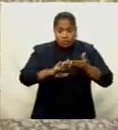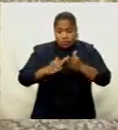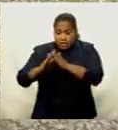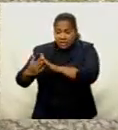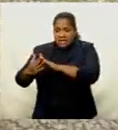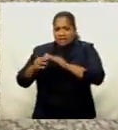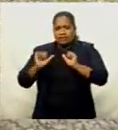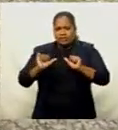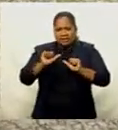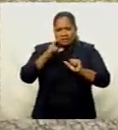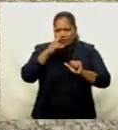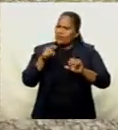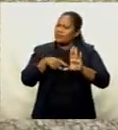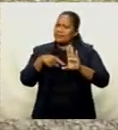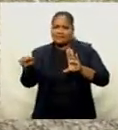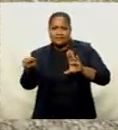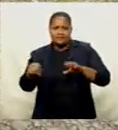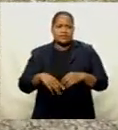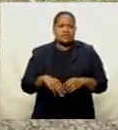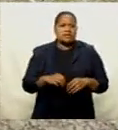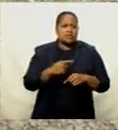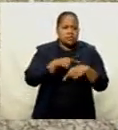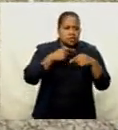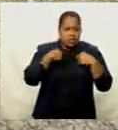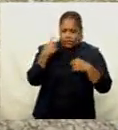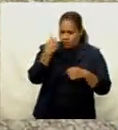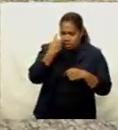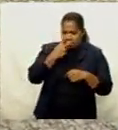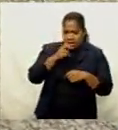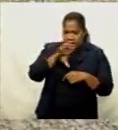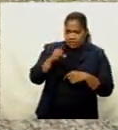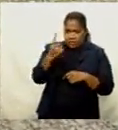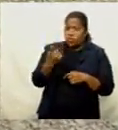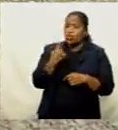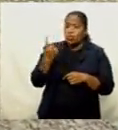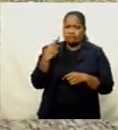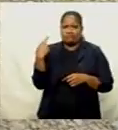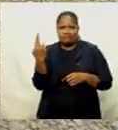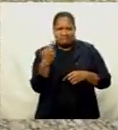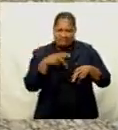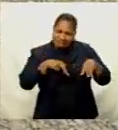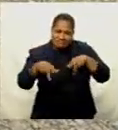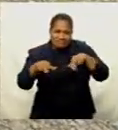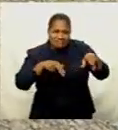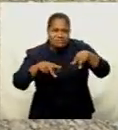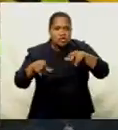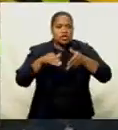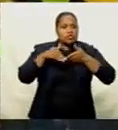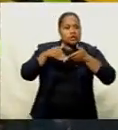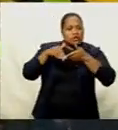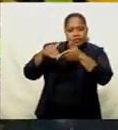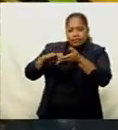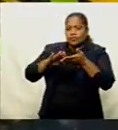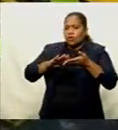to note every people moving around, and we're just trying to help our community that is doing very good